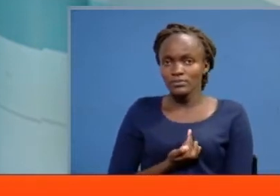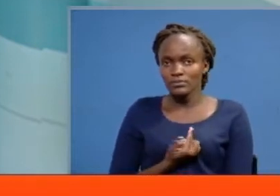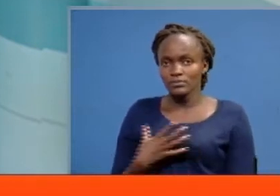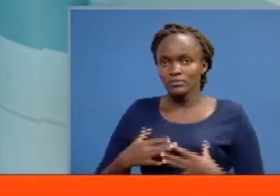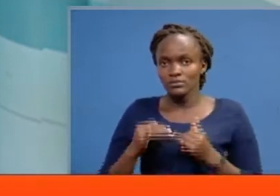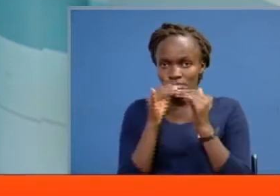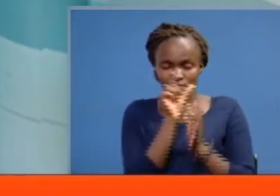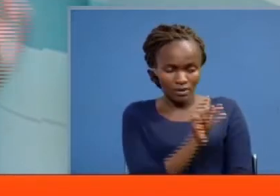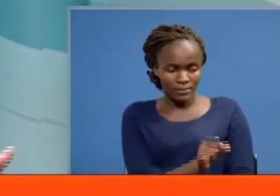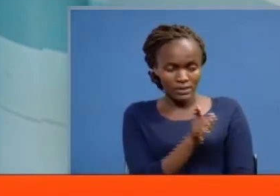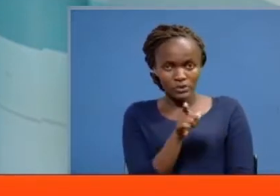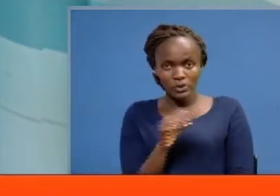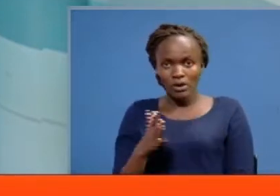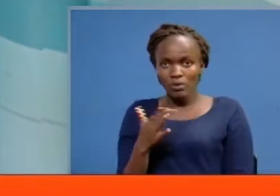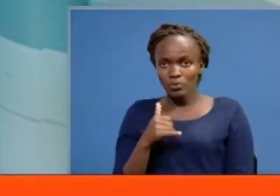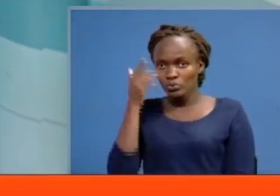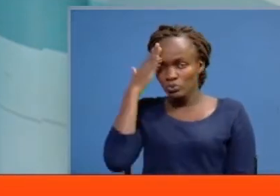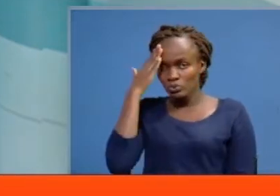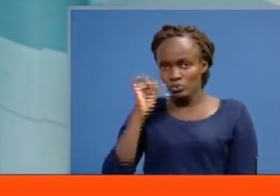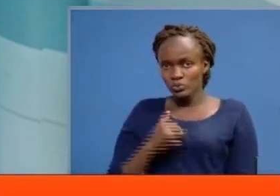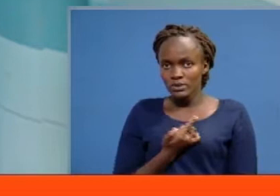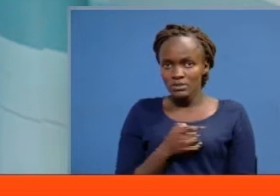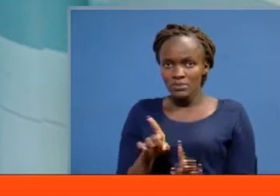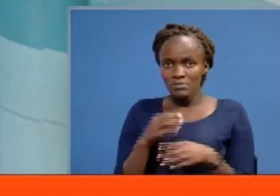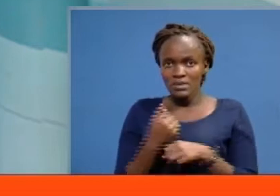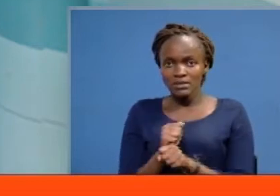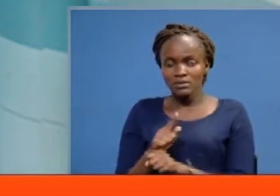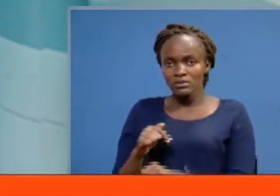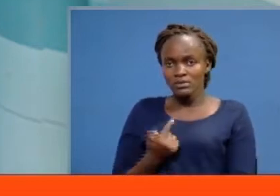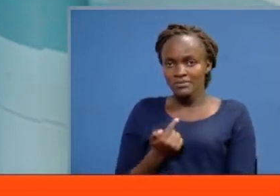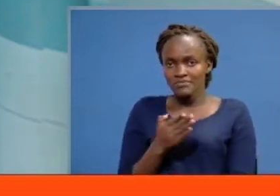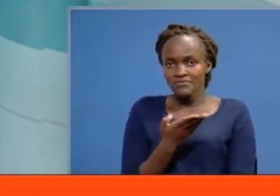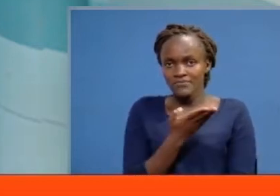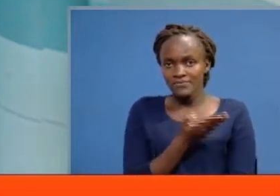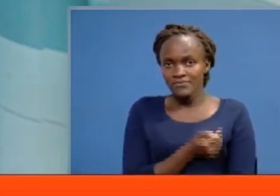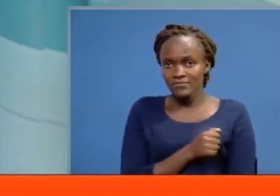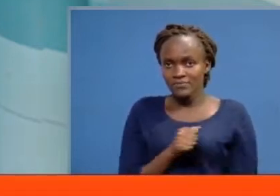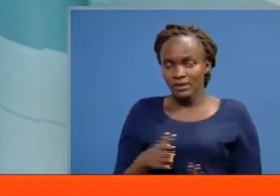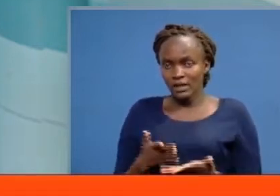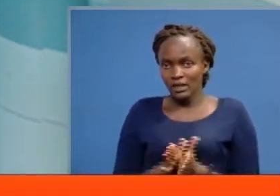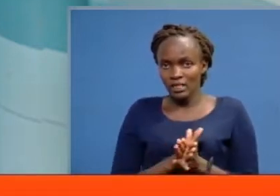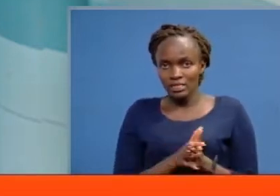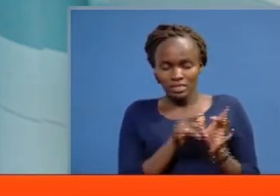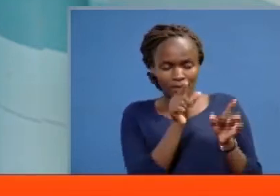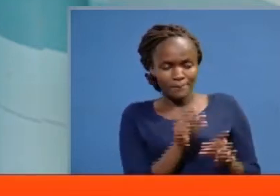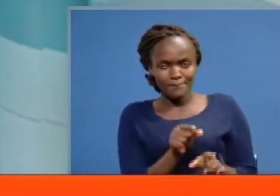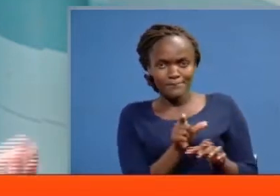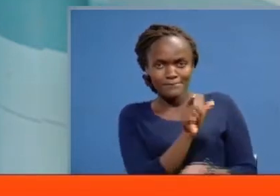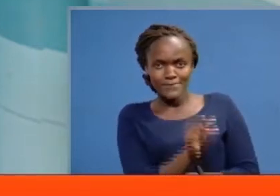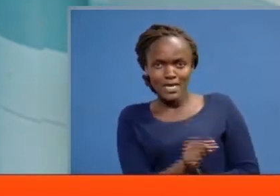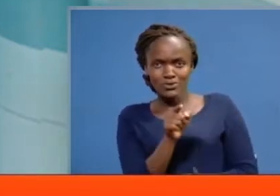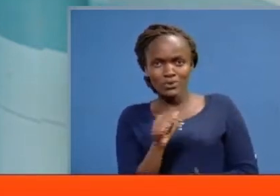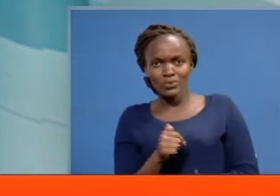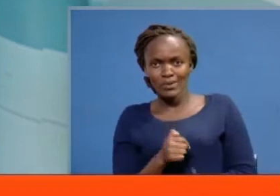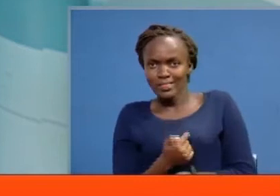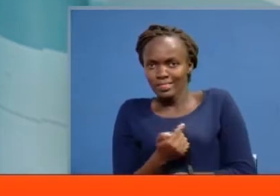person, how you've figured yourself, how you've branded yourself, how your personality, the kind of a